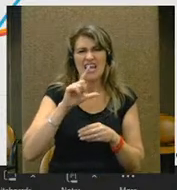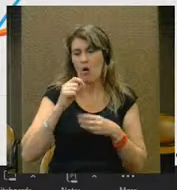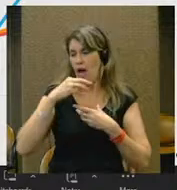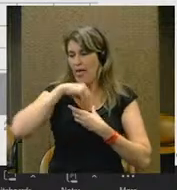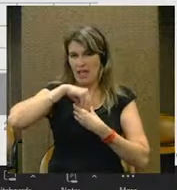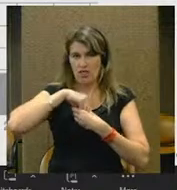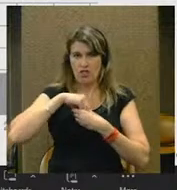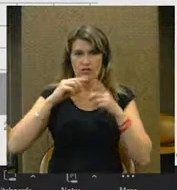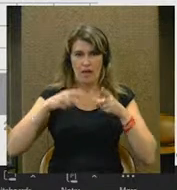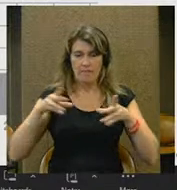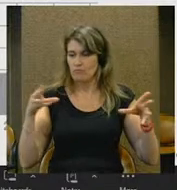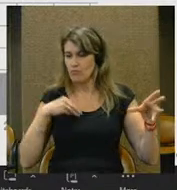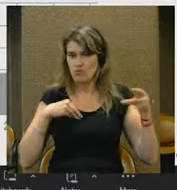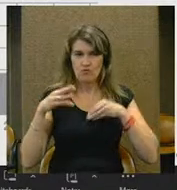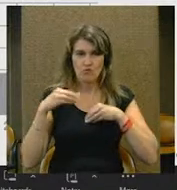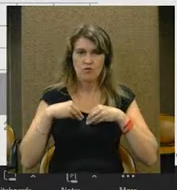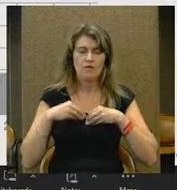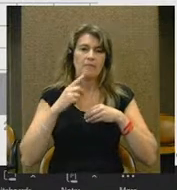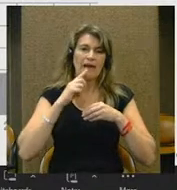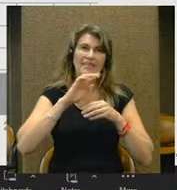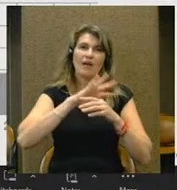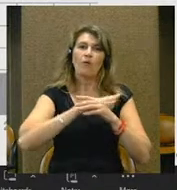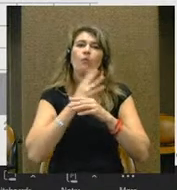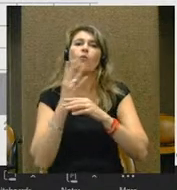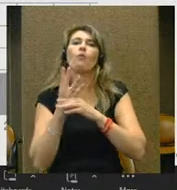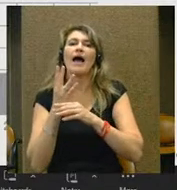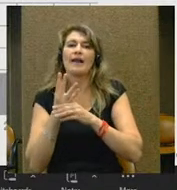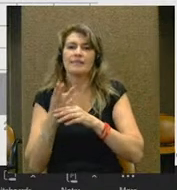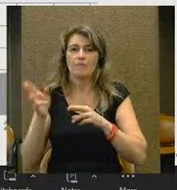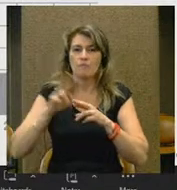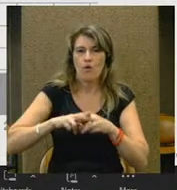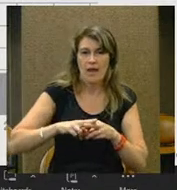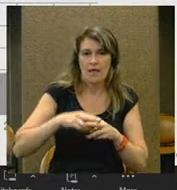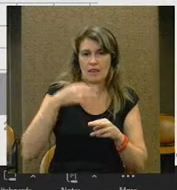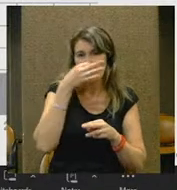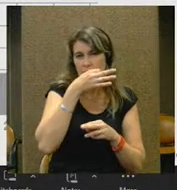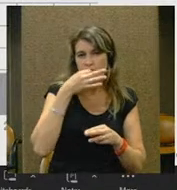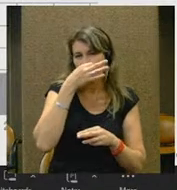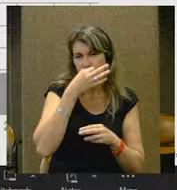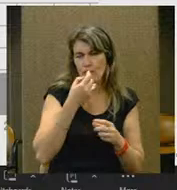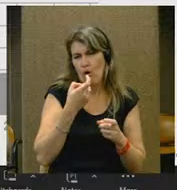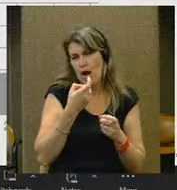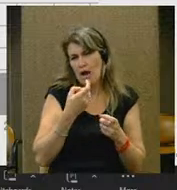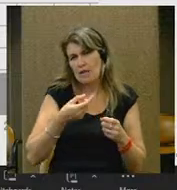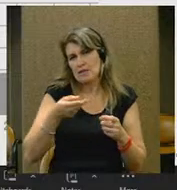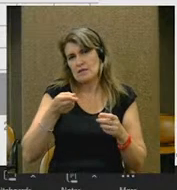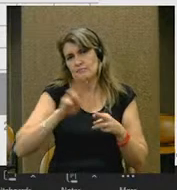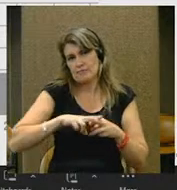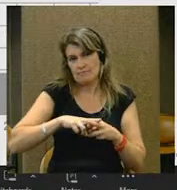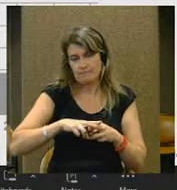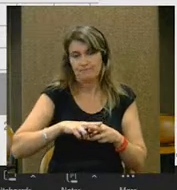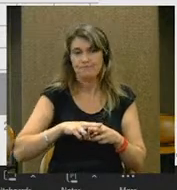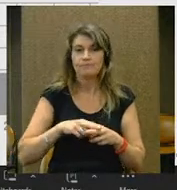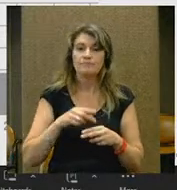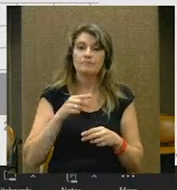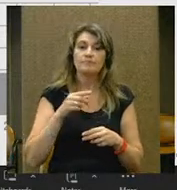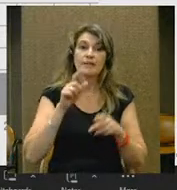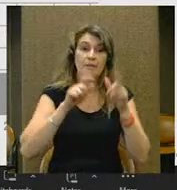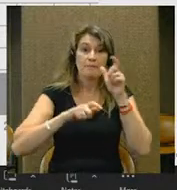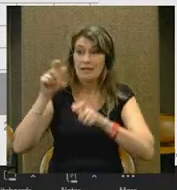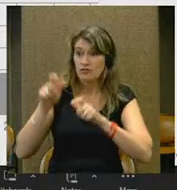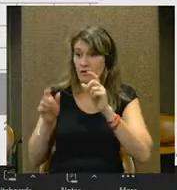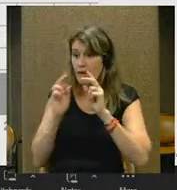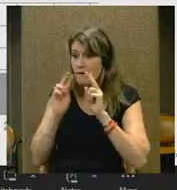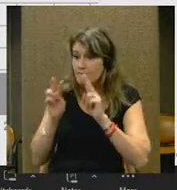wave. Now, and as I alluded to, most of the people that are dying that have